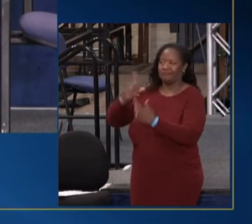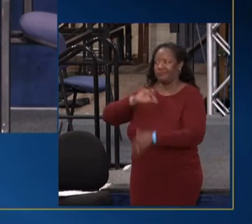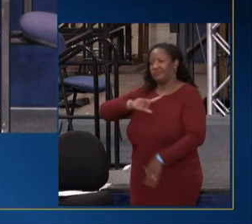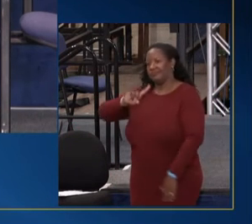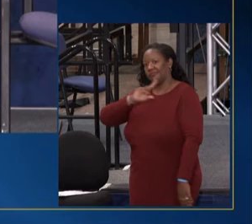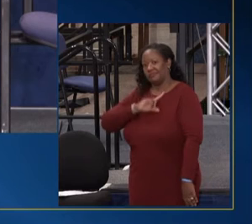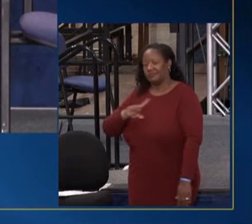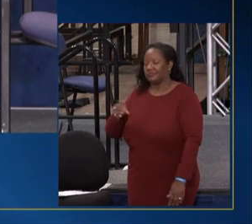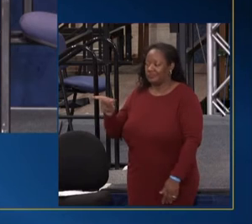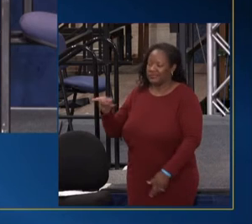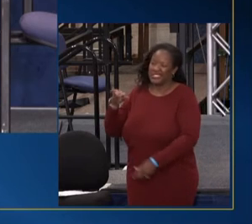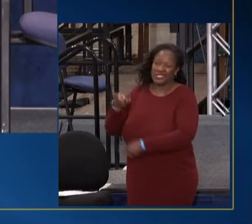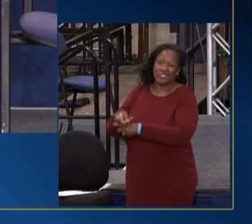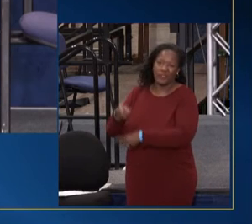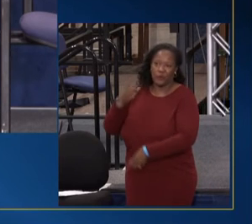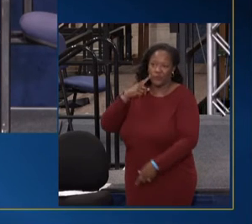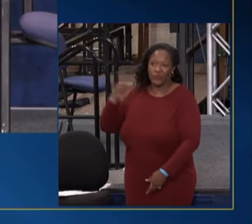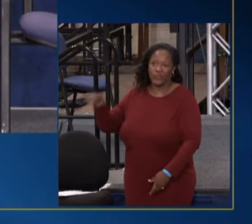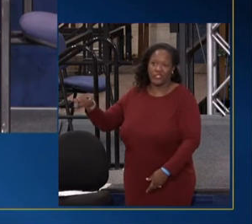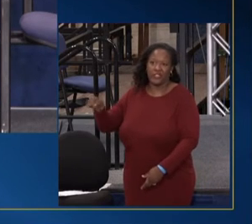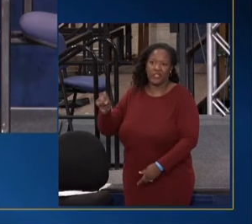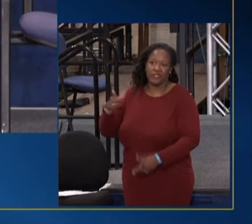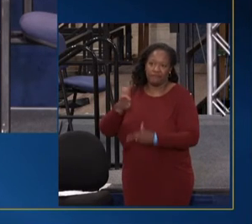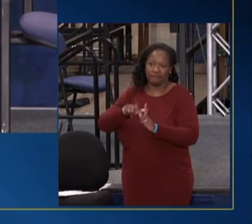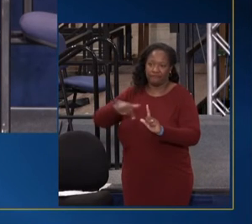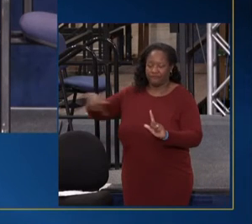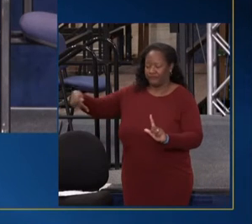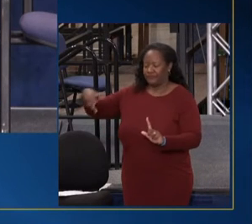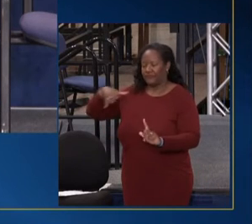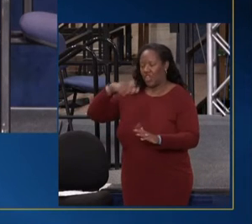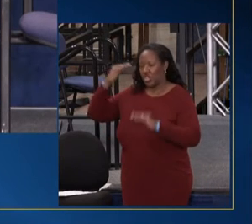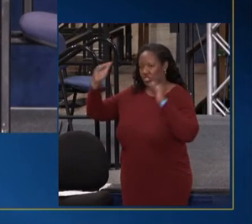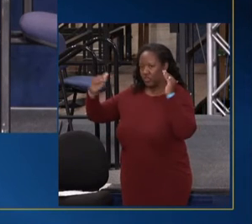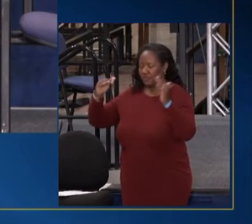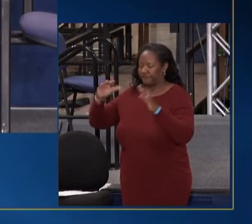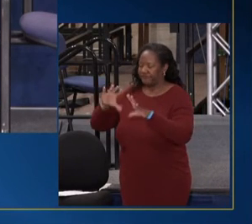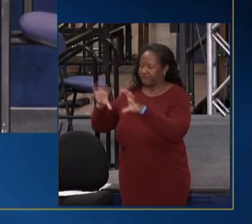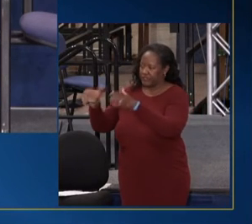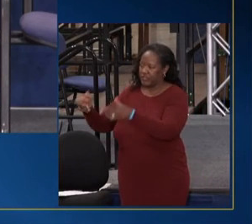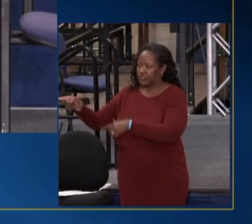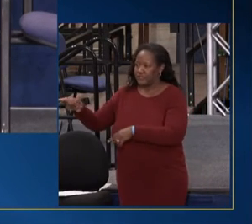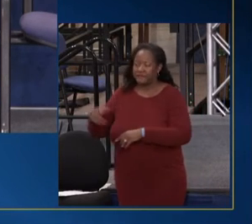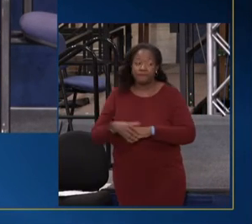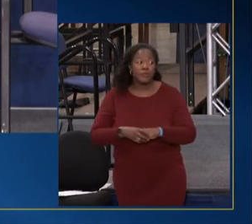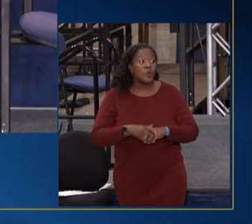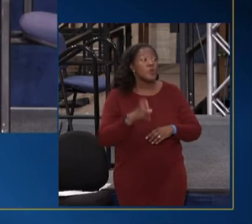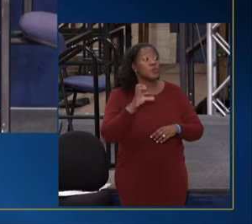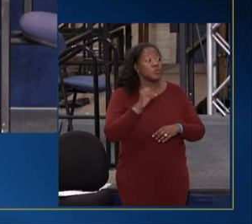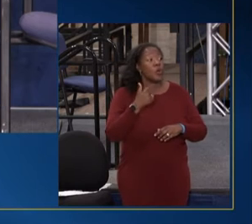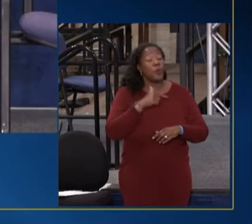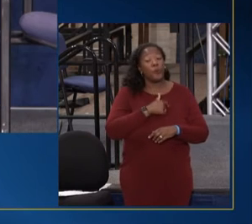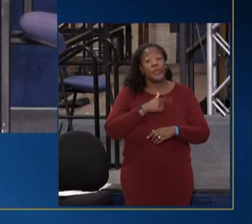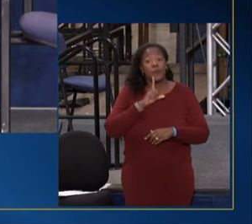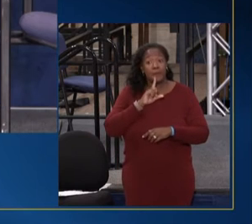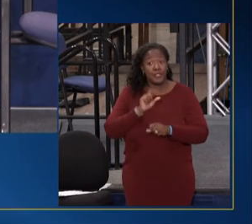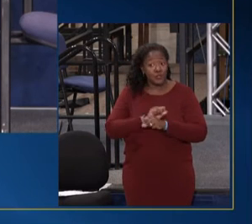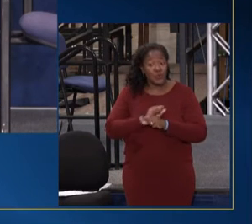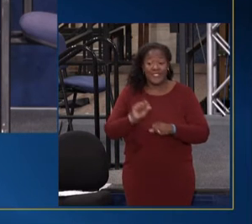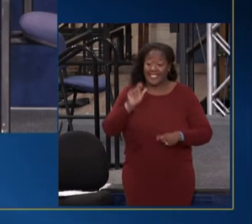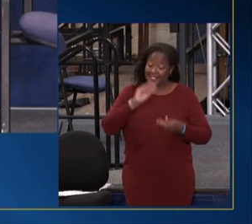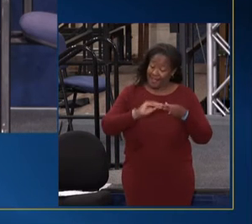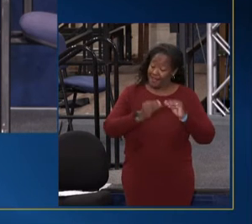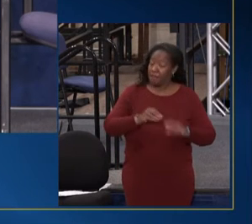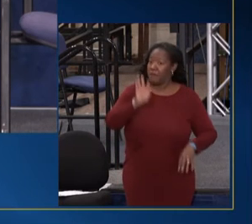difficult for the current older adult generation. And so, you know, we look to make sure that our 988